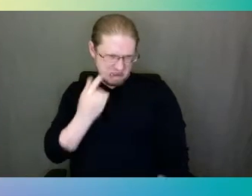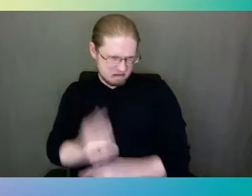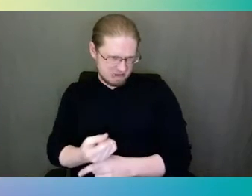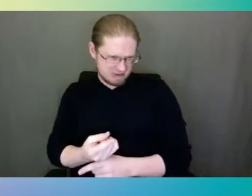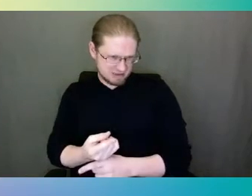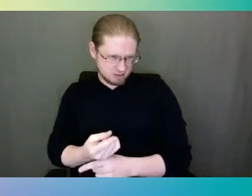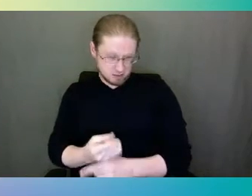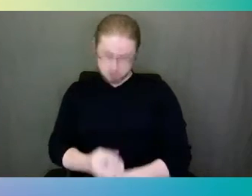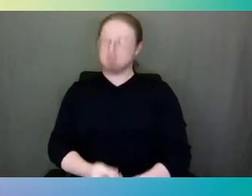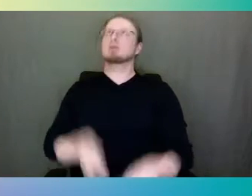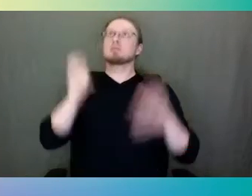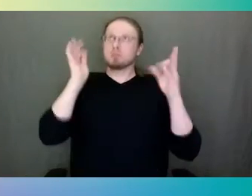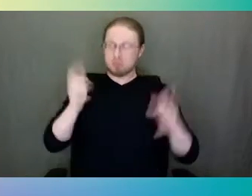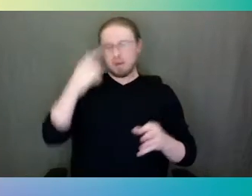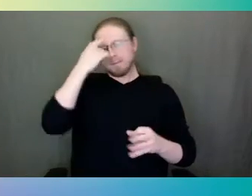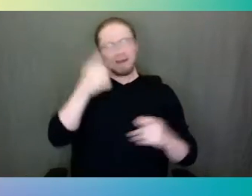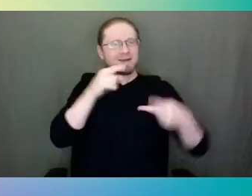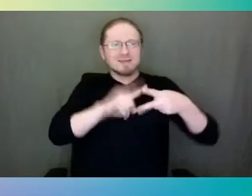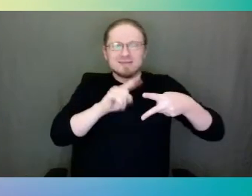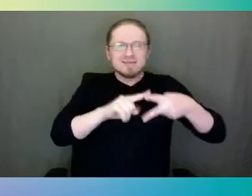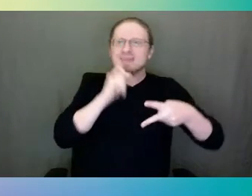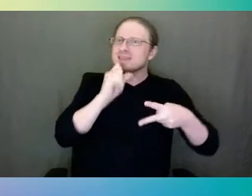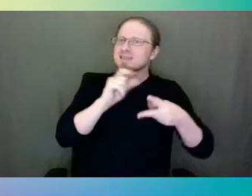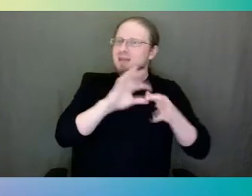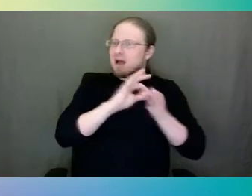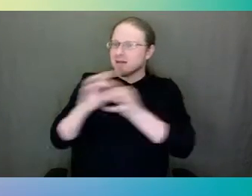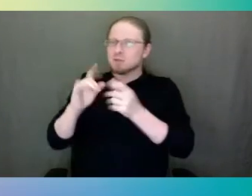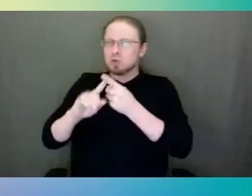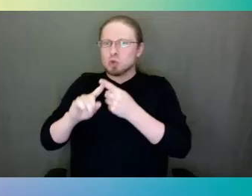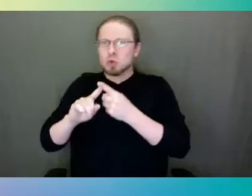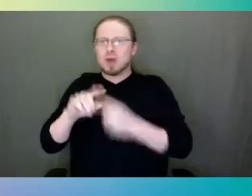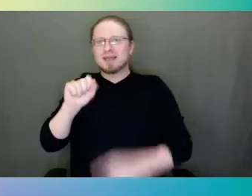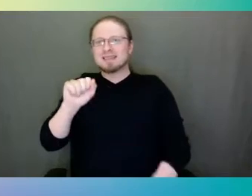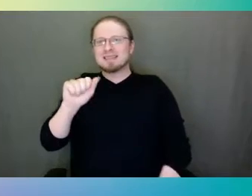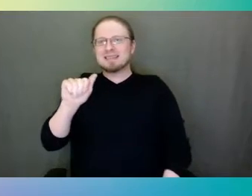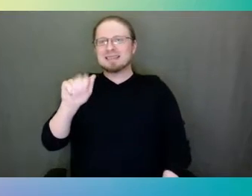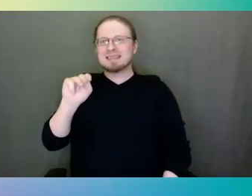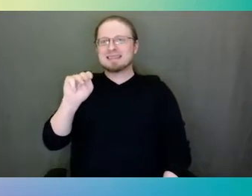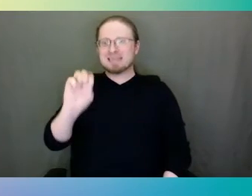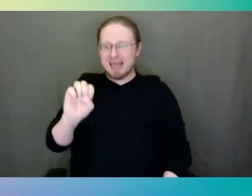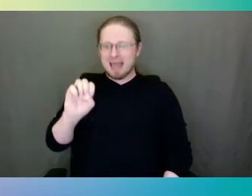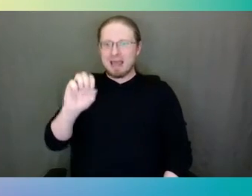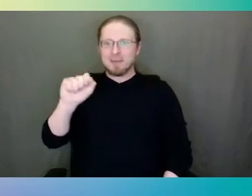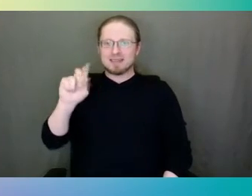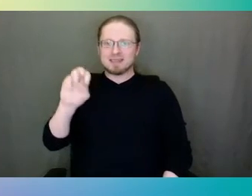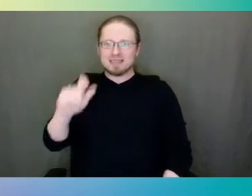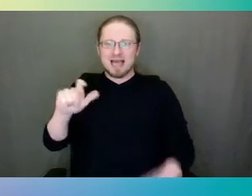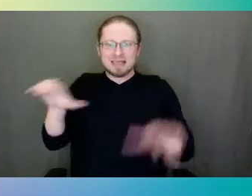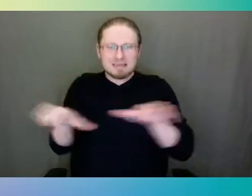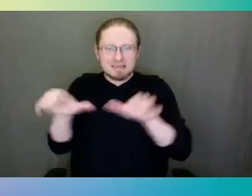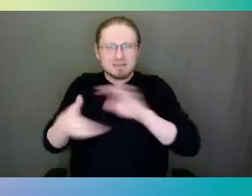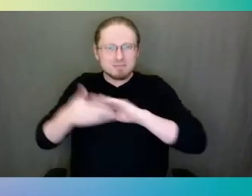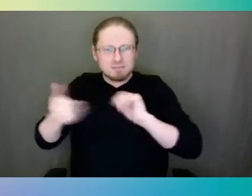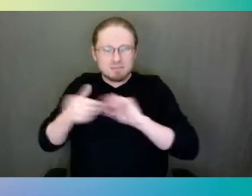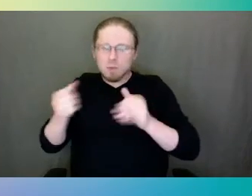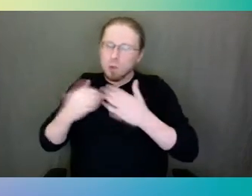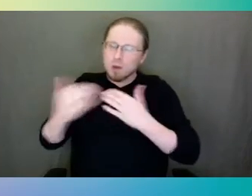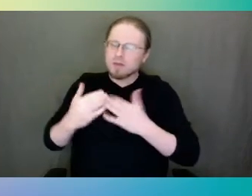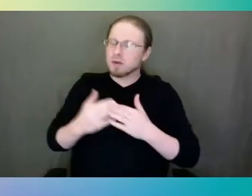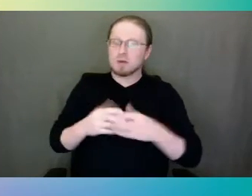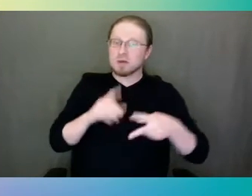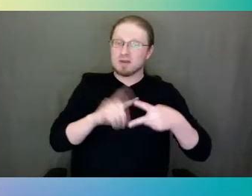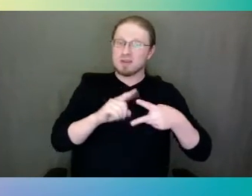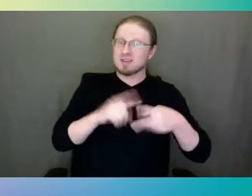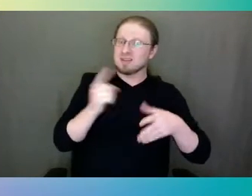because it did not have anything to do with same-sex activity, of only same-sex activity, because in some cases it might just be a wild